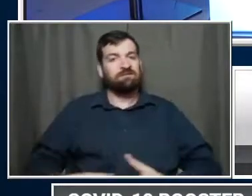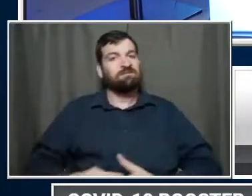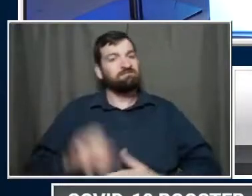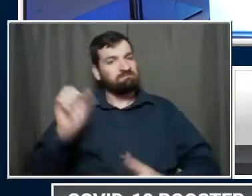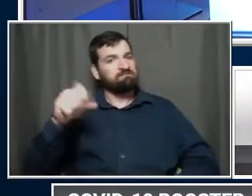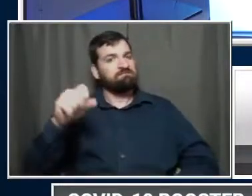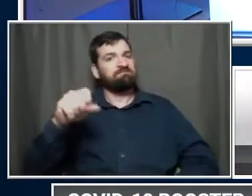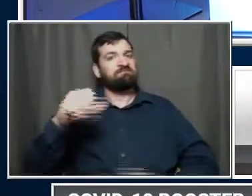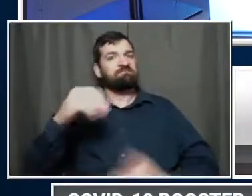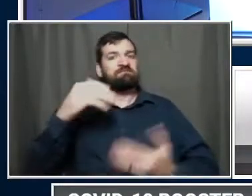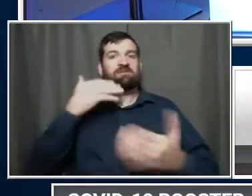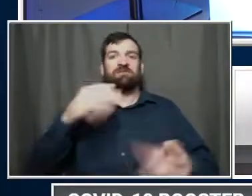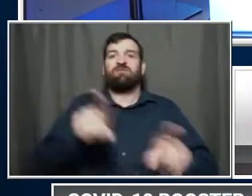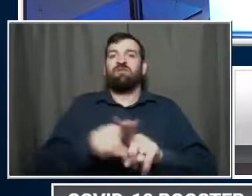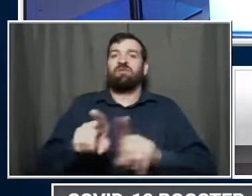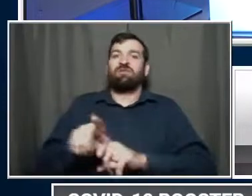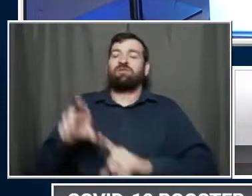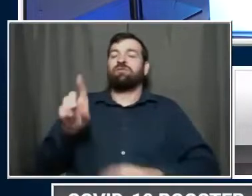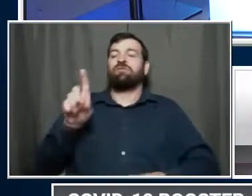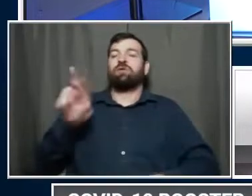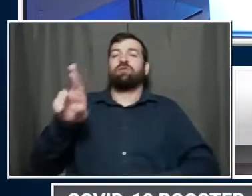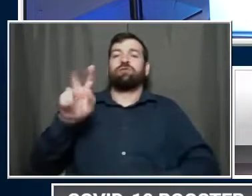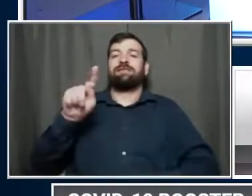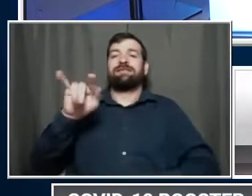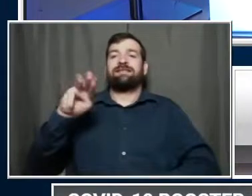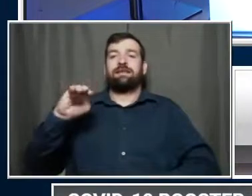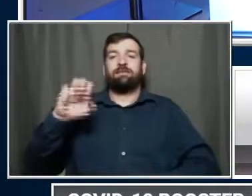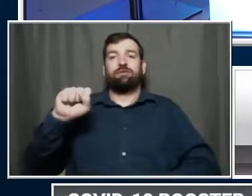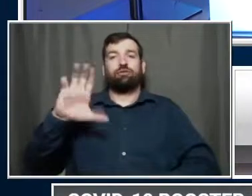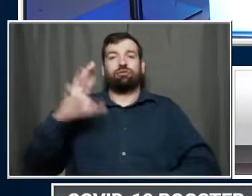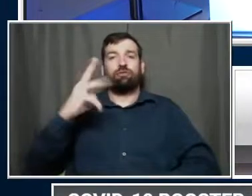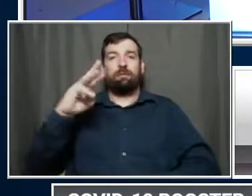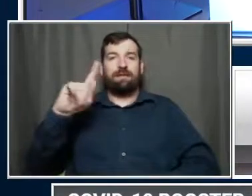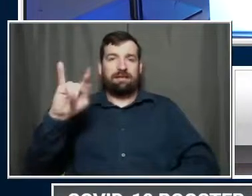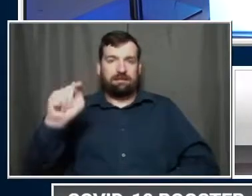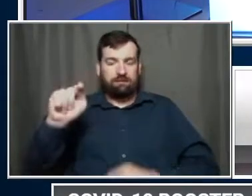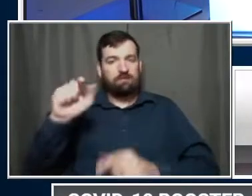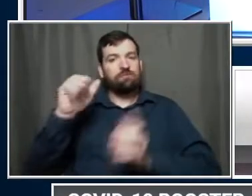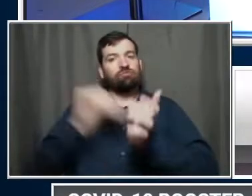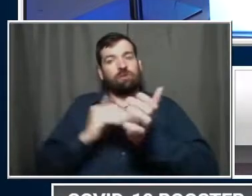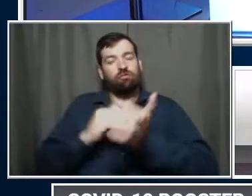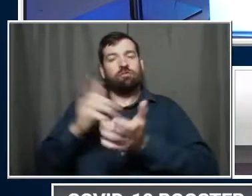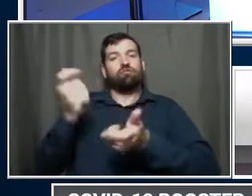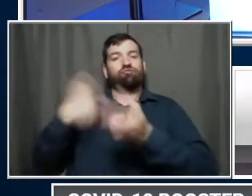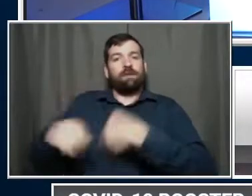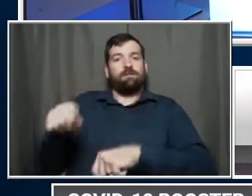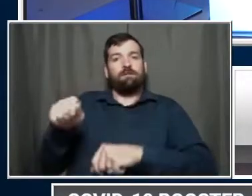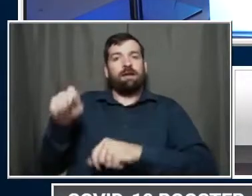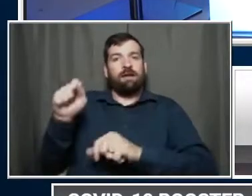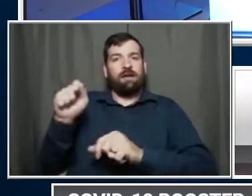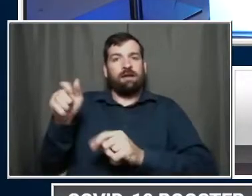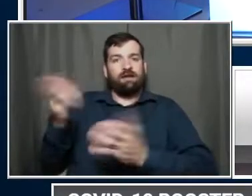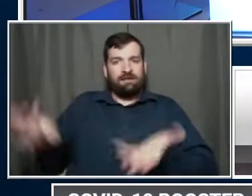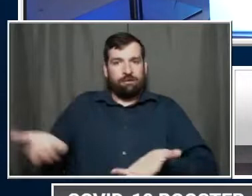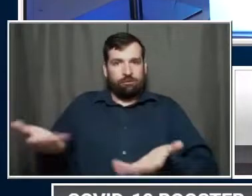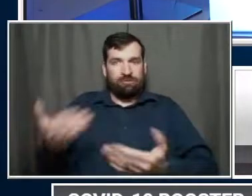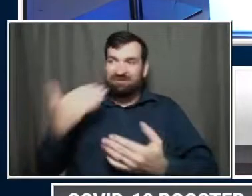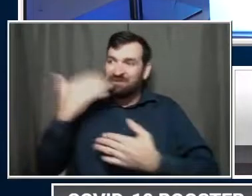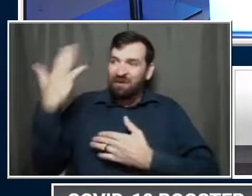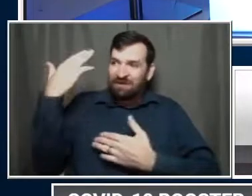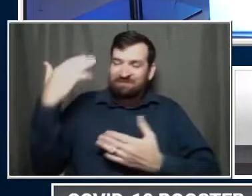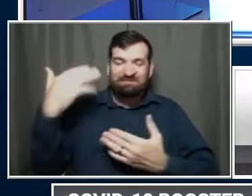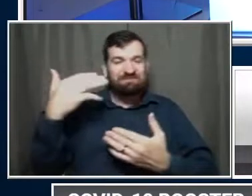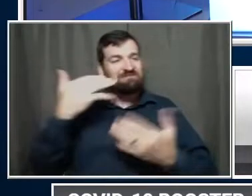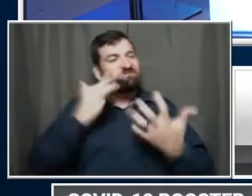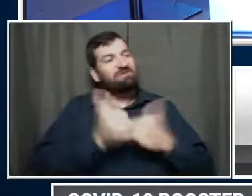also got Dr. Tim Schmidt. He's the director of transplantation here at the health system. Hey, Dr. Schmidt, how you doing? Good morning. How are you